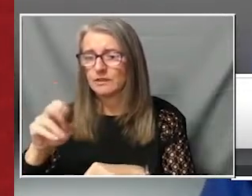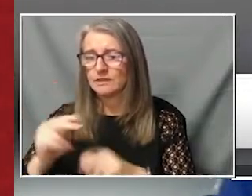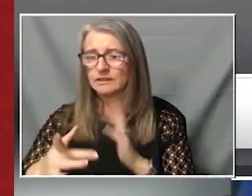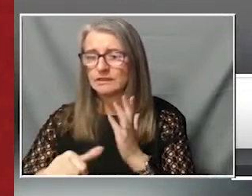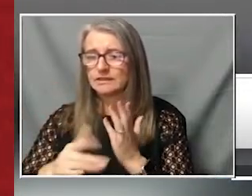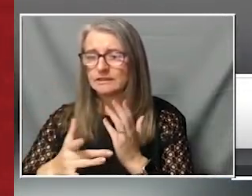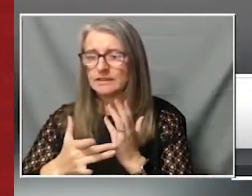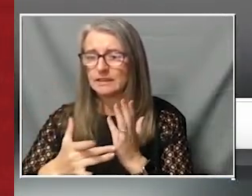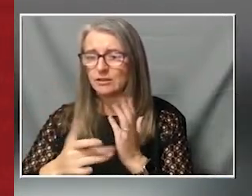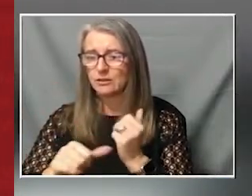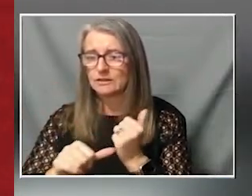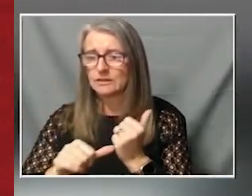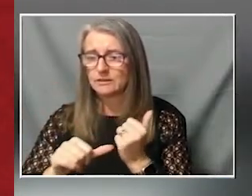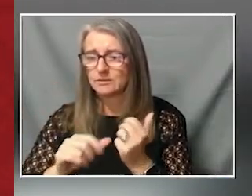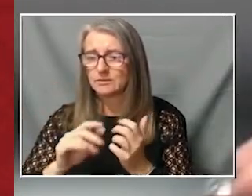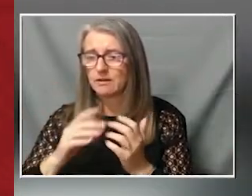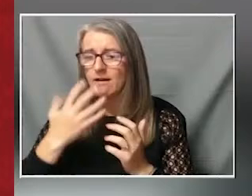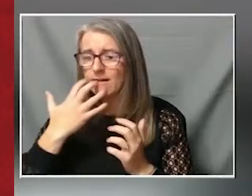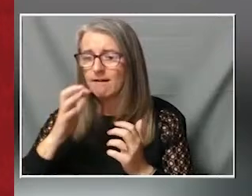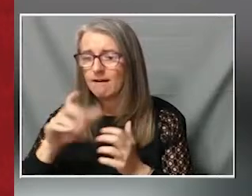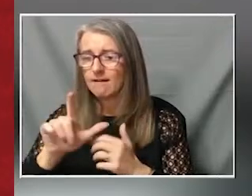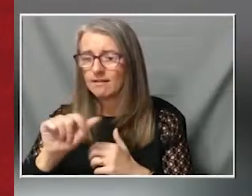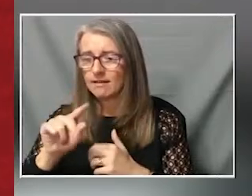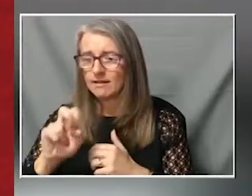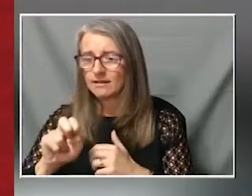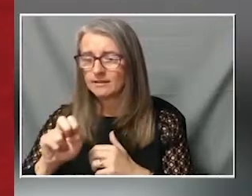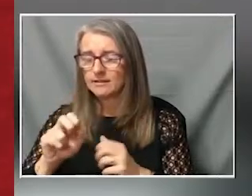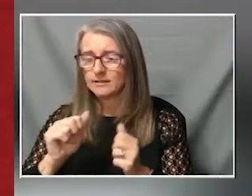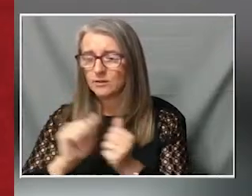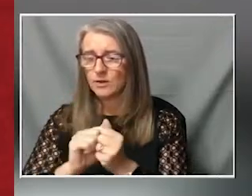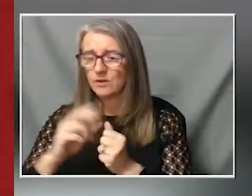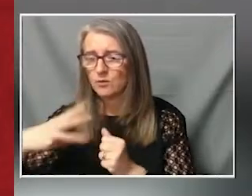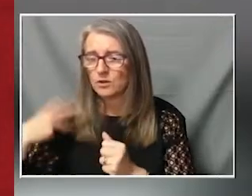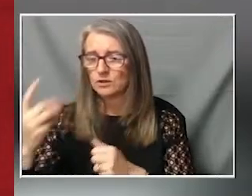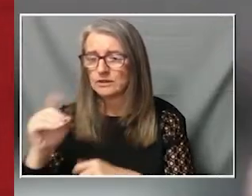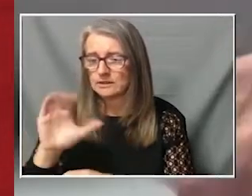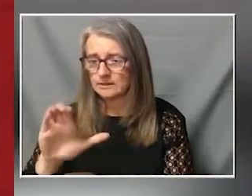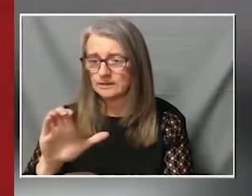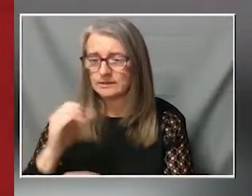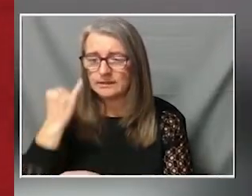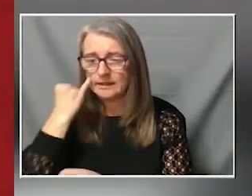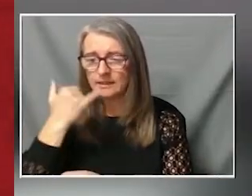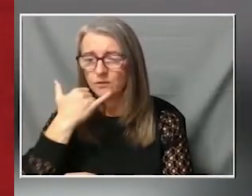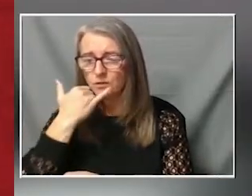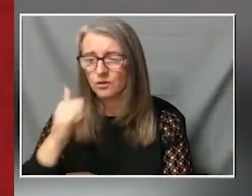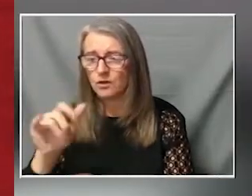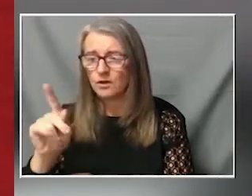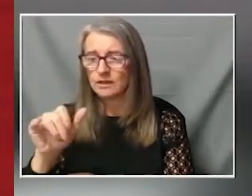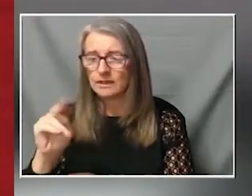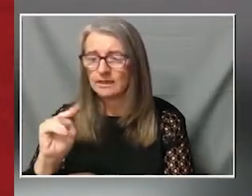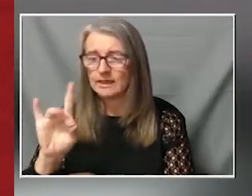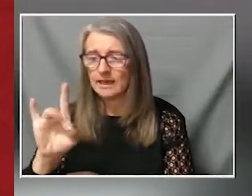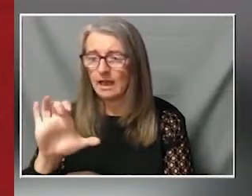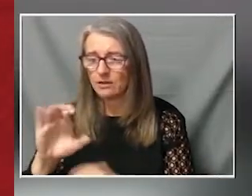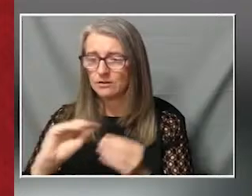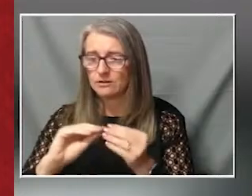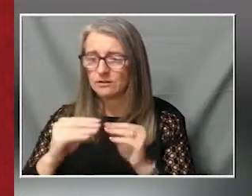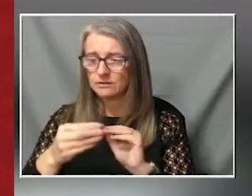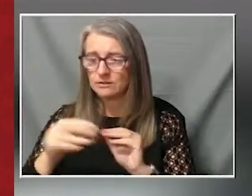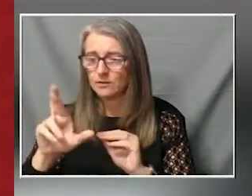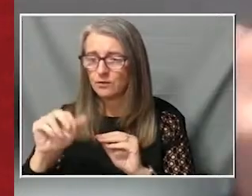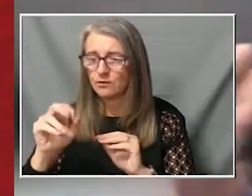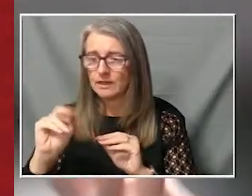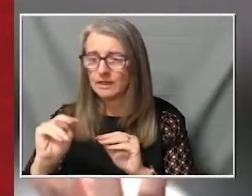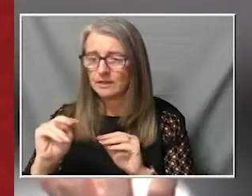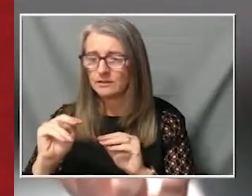Assistance Hotline by cooperative agreement with EPA in Washington, D.C. So if you call the Kansas 800 number for radon